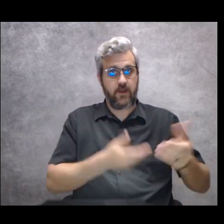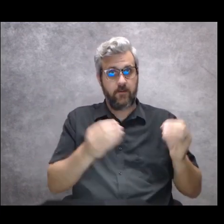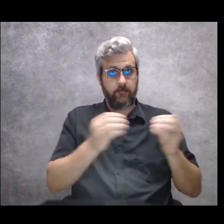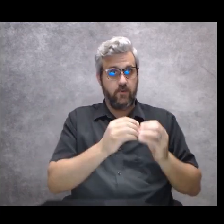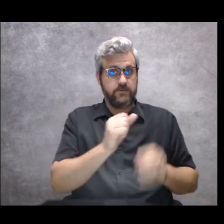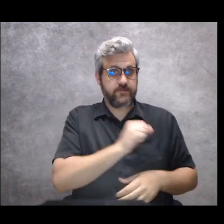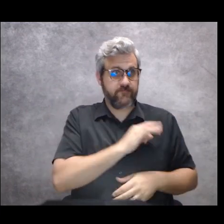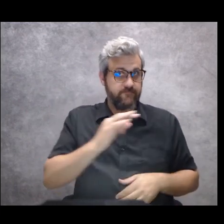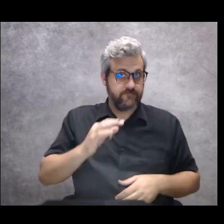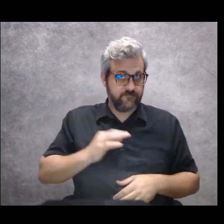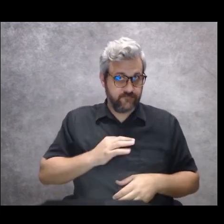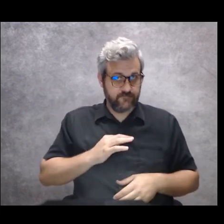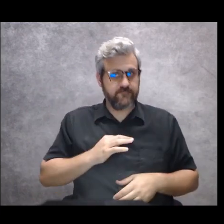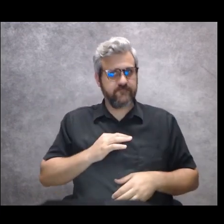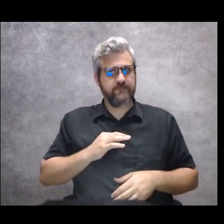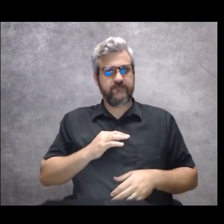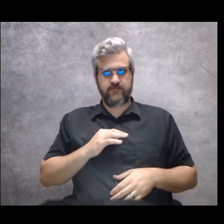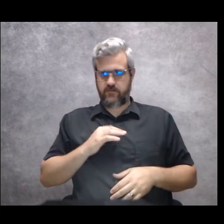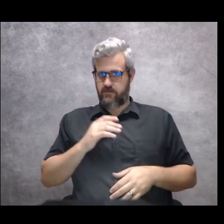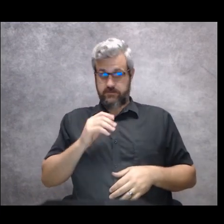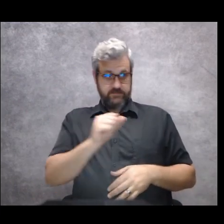staff.